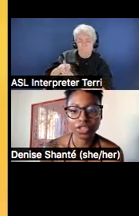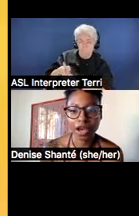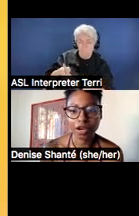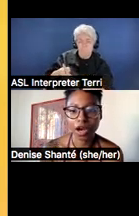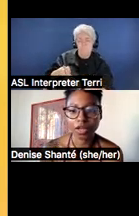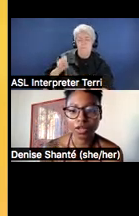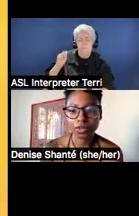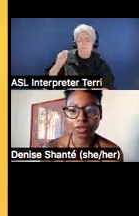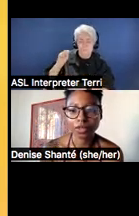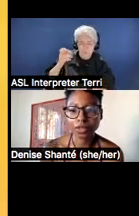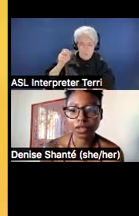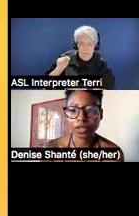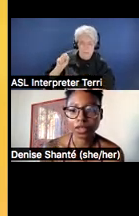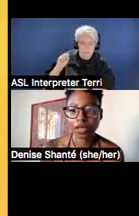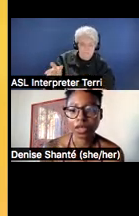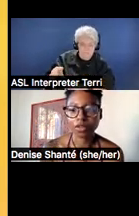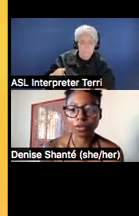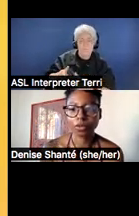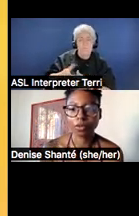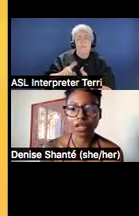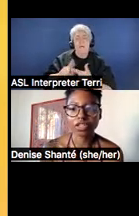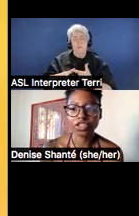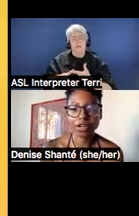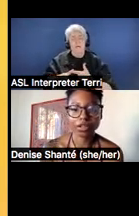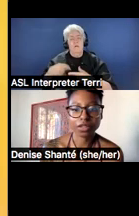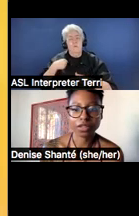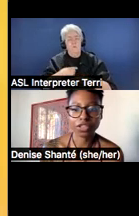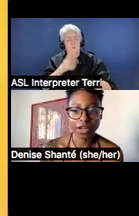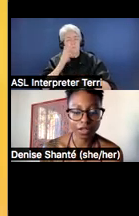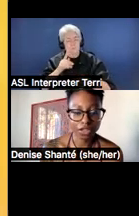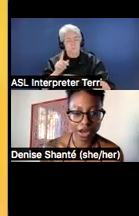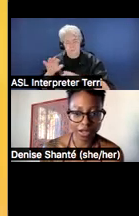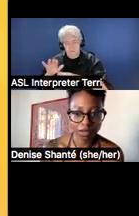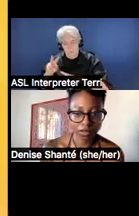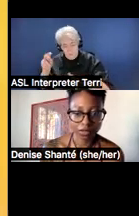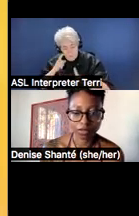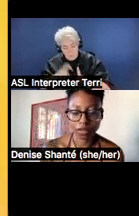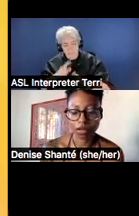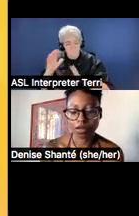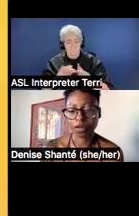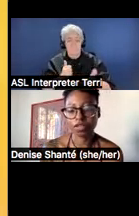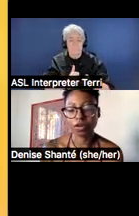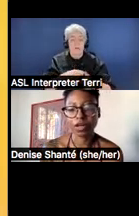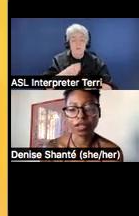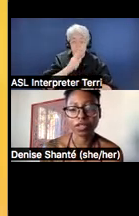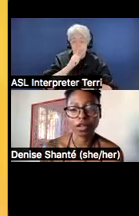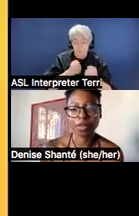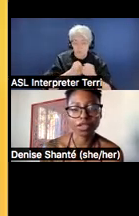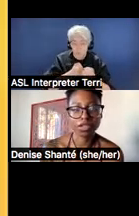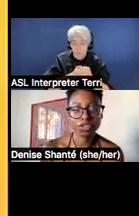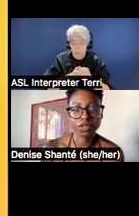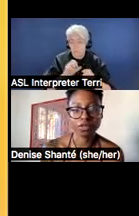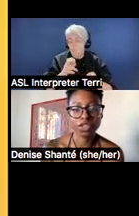via chat or audio. And if you would like to share in the chat, as far as